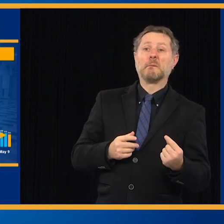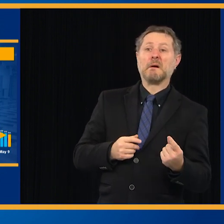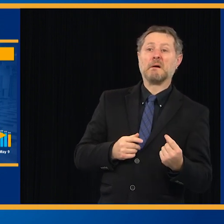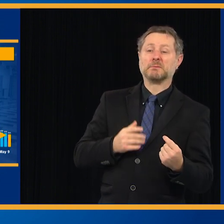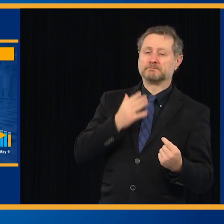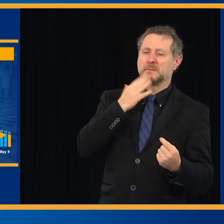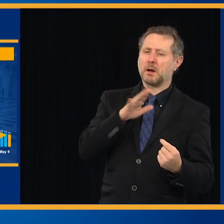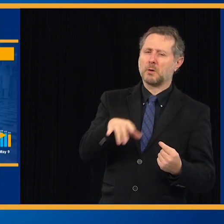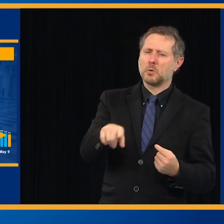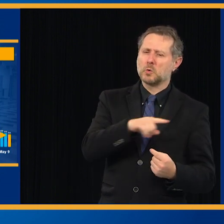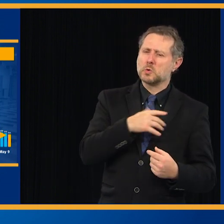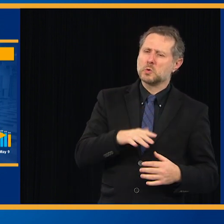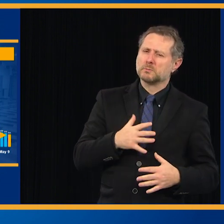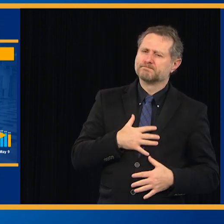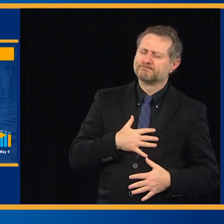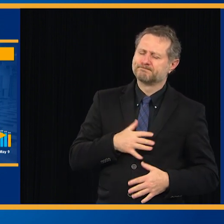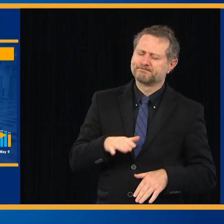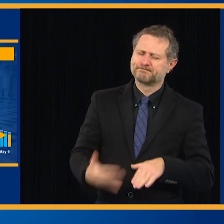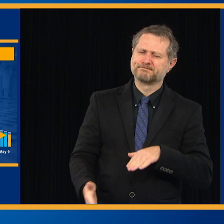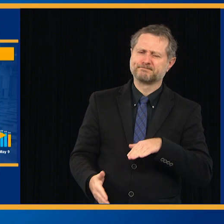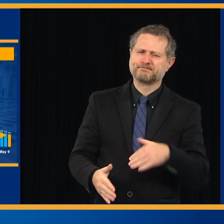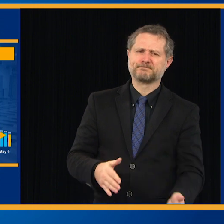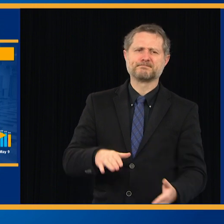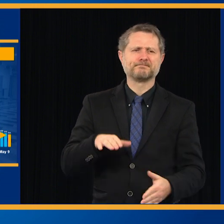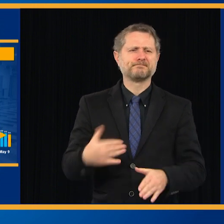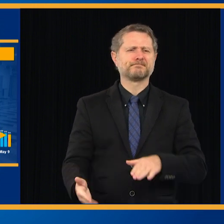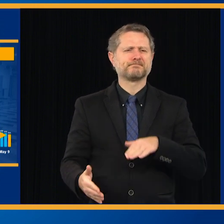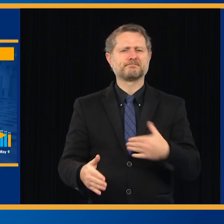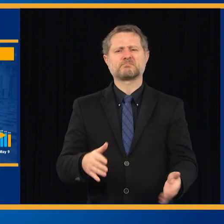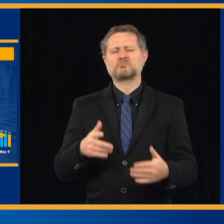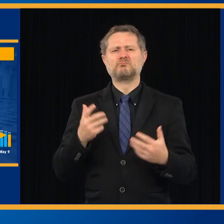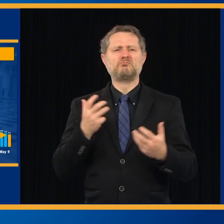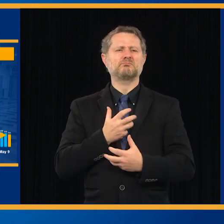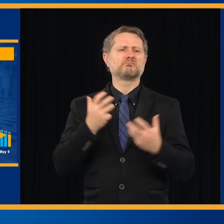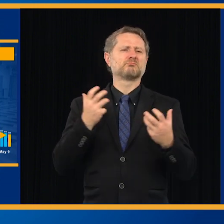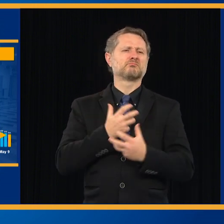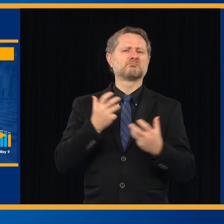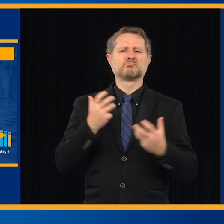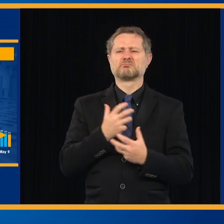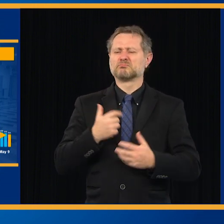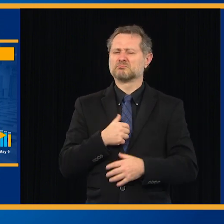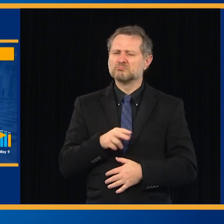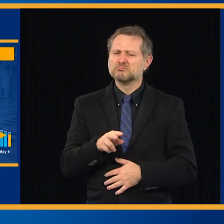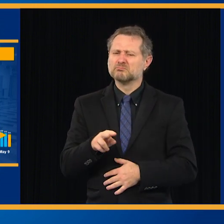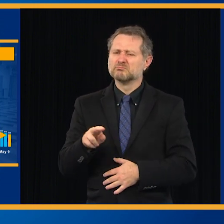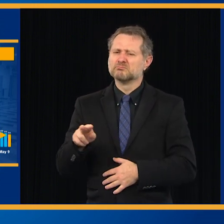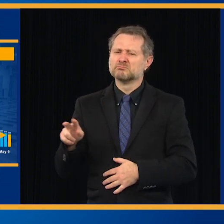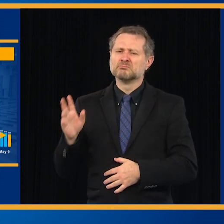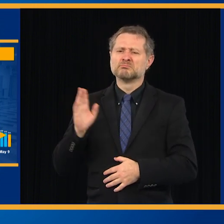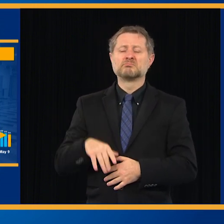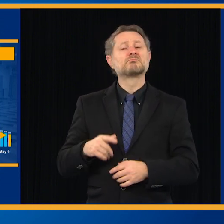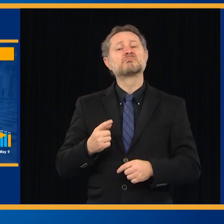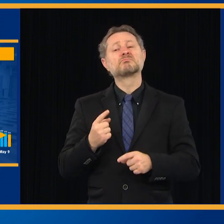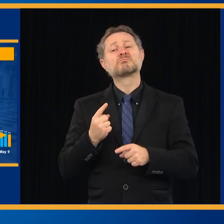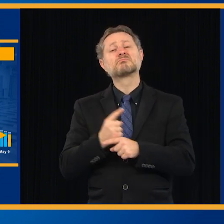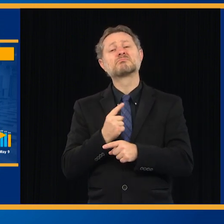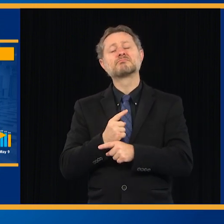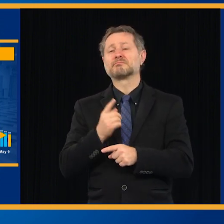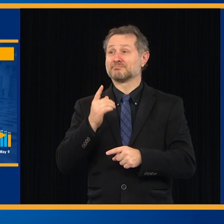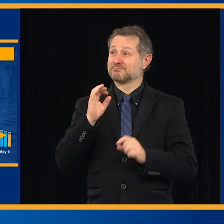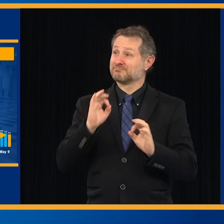cost, loss of life. The realist would be somewhere in the middle.